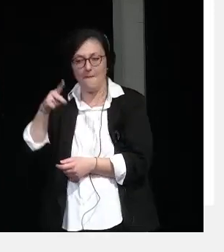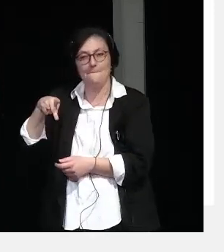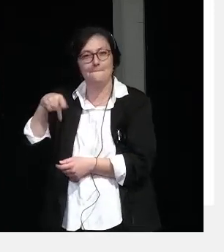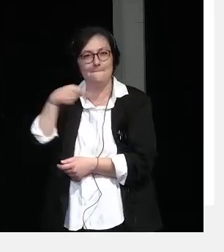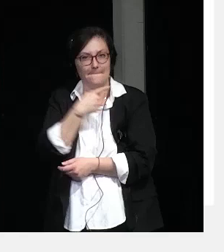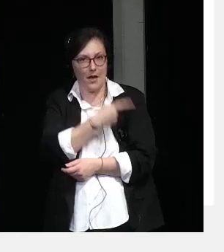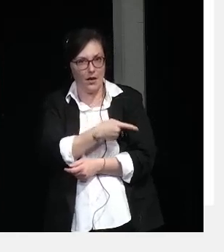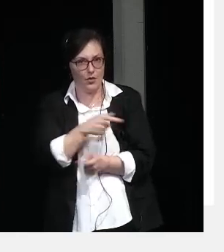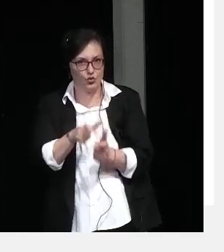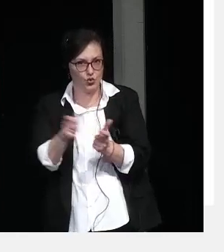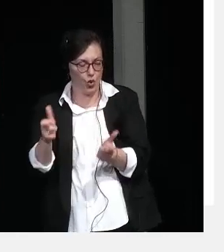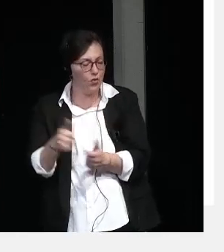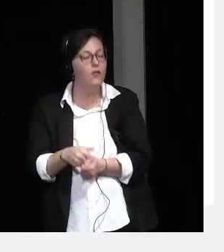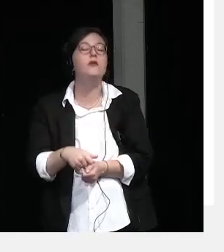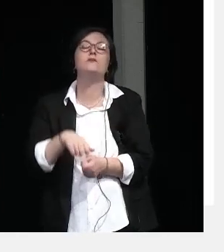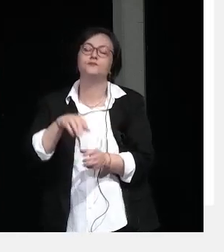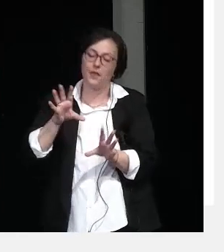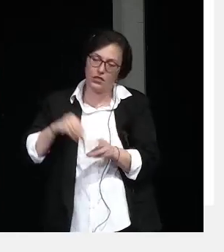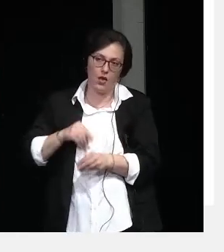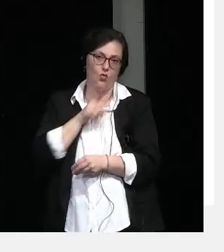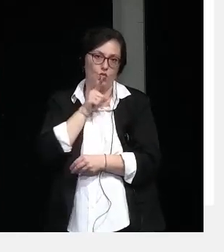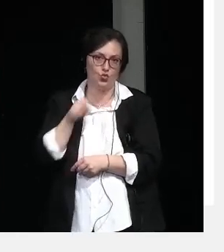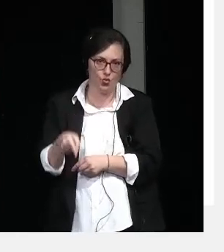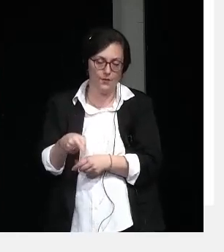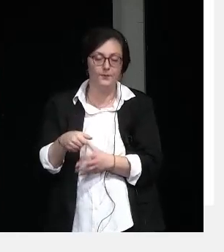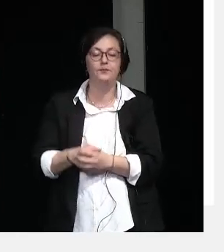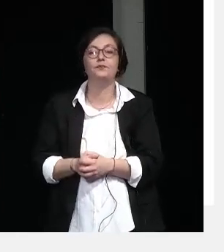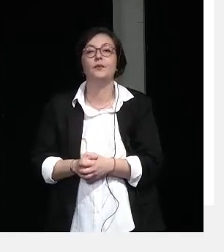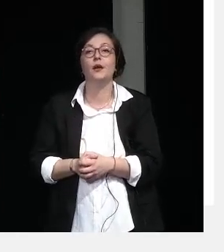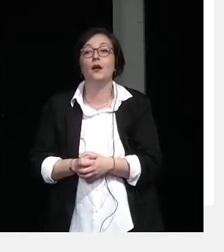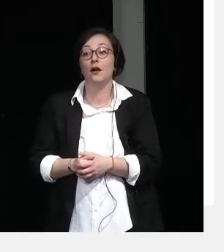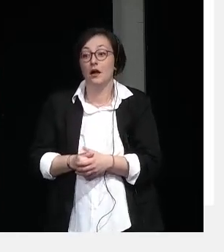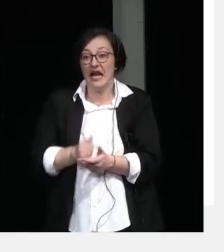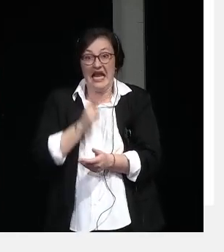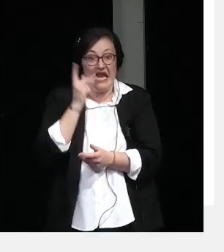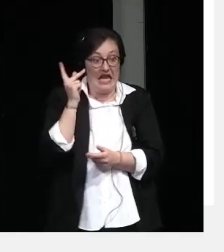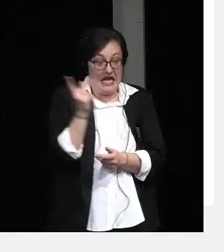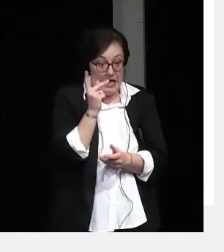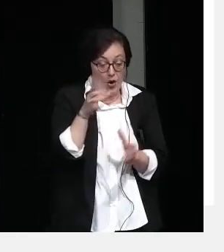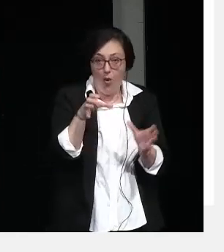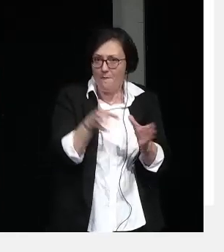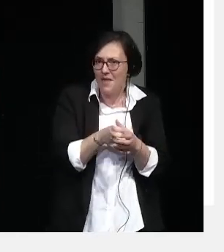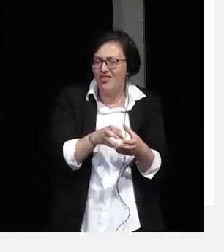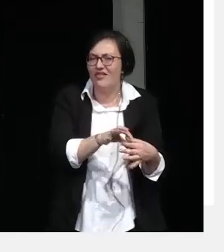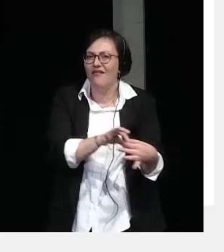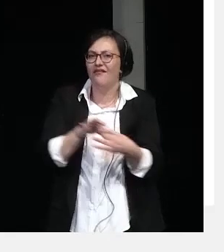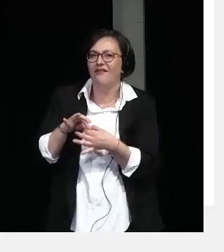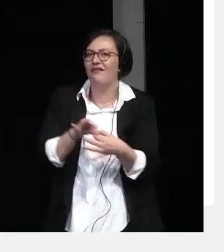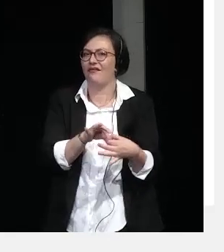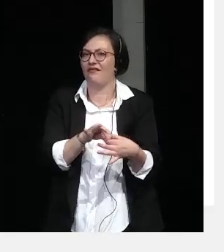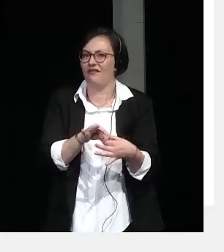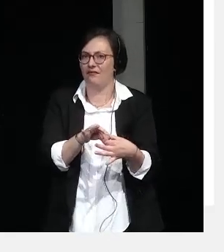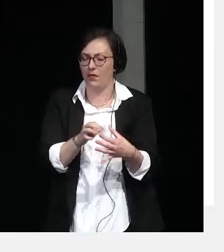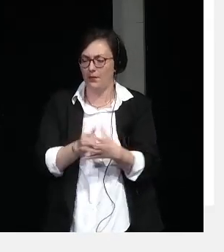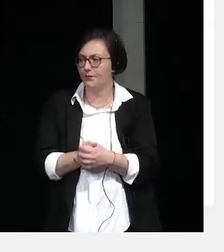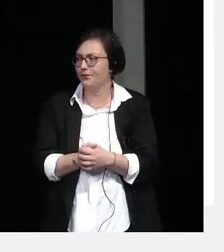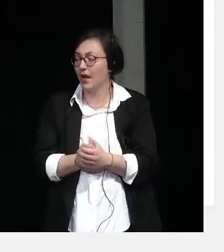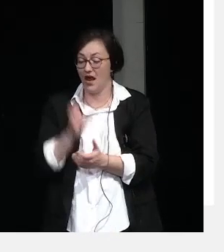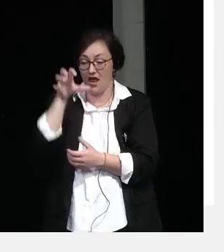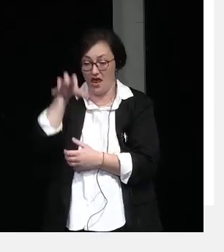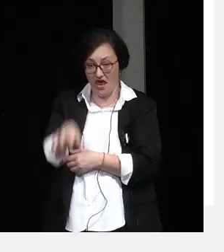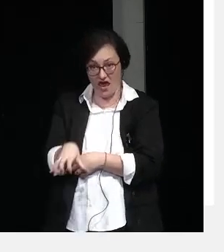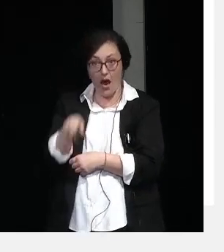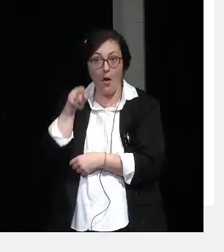really collaborating with our community and doing, just something like this and